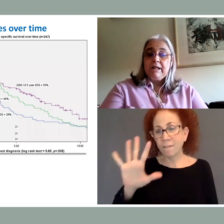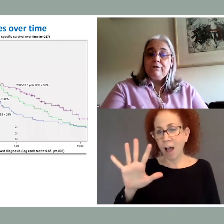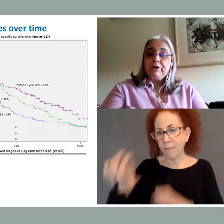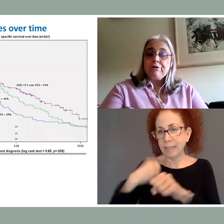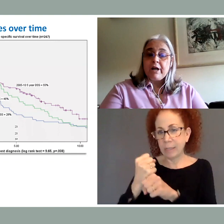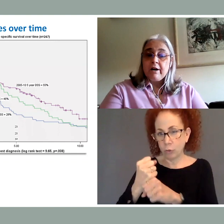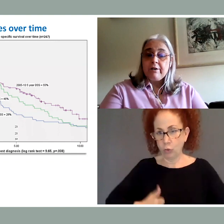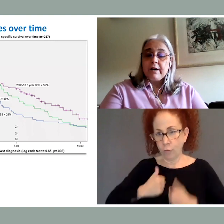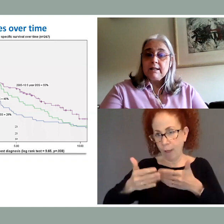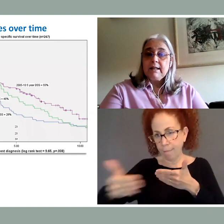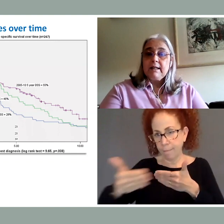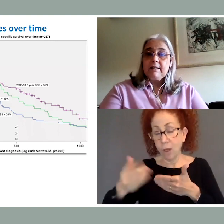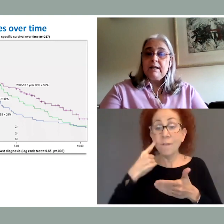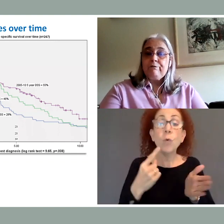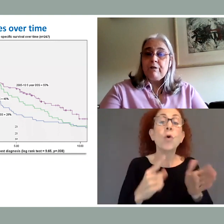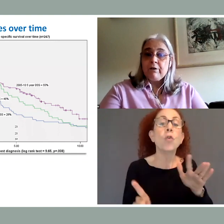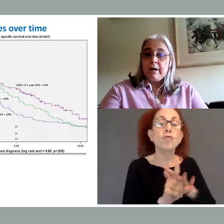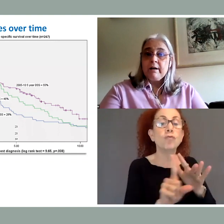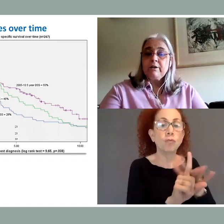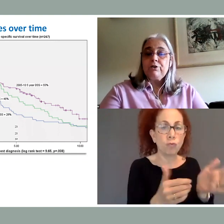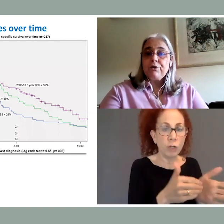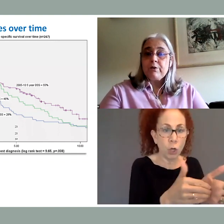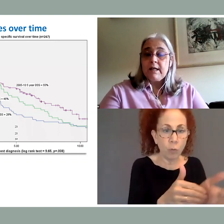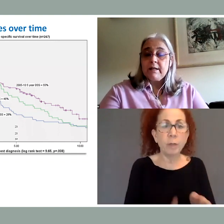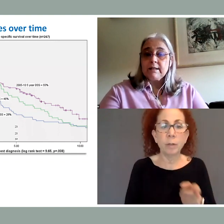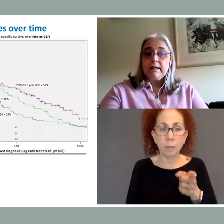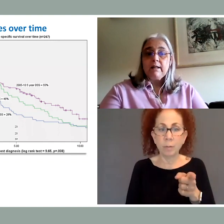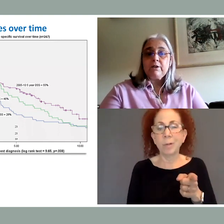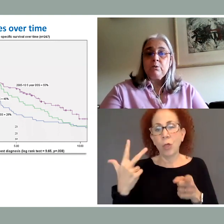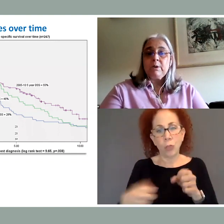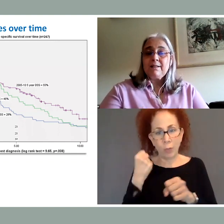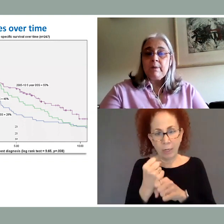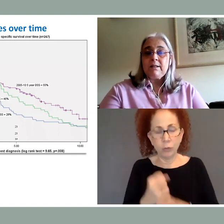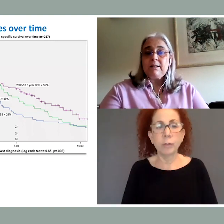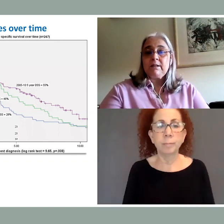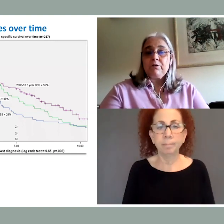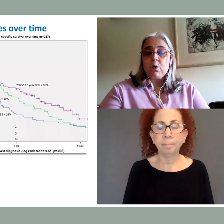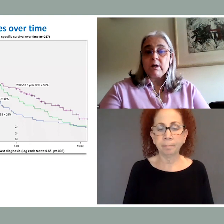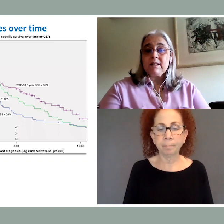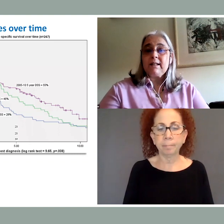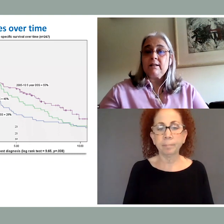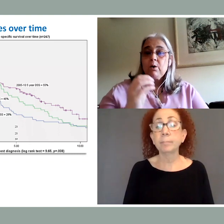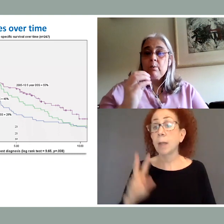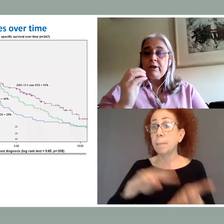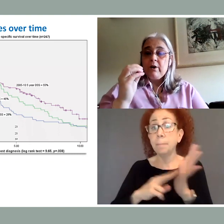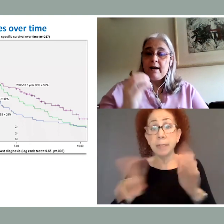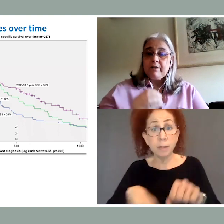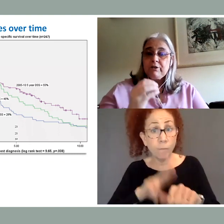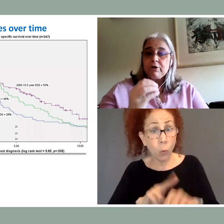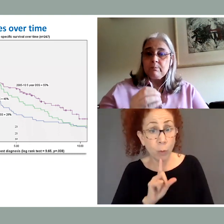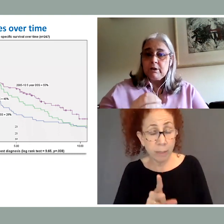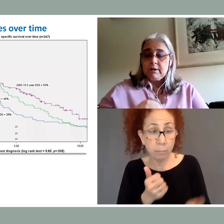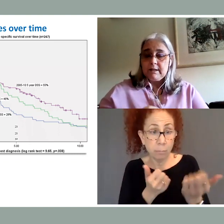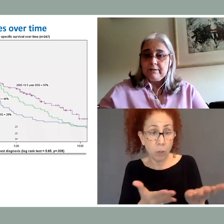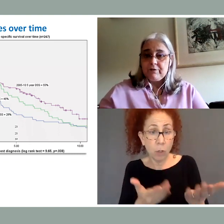years. For the recurrent, it's inferior to 3 years. So what this means is, of course, that when you have